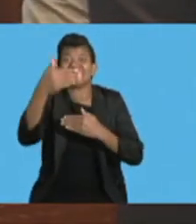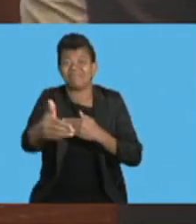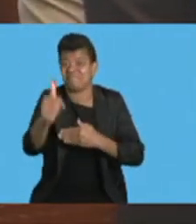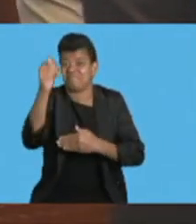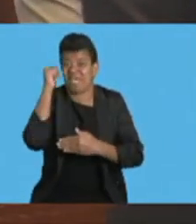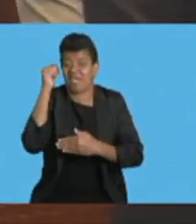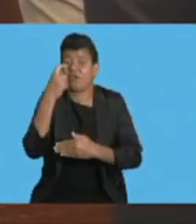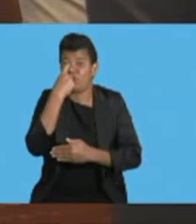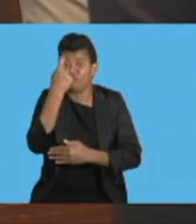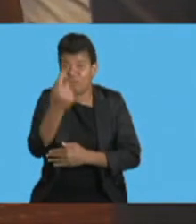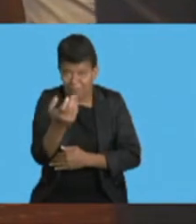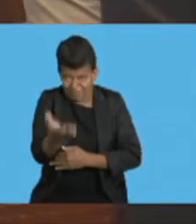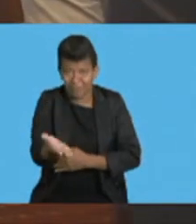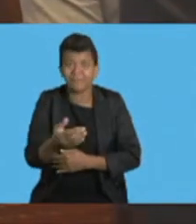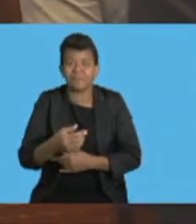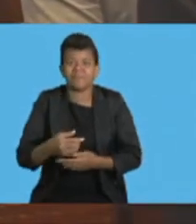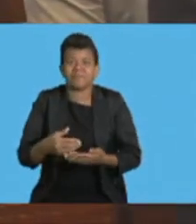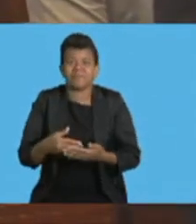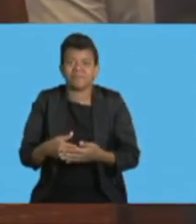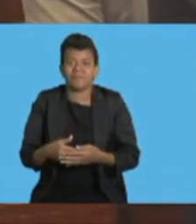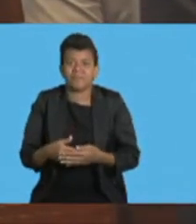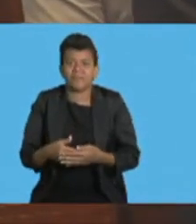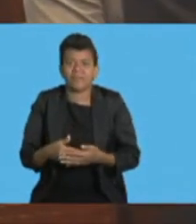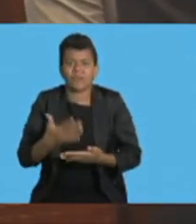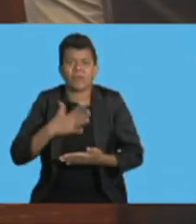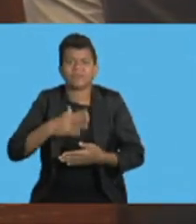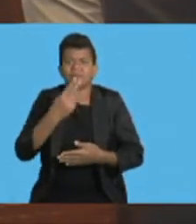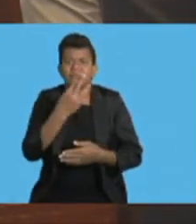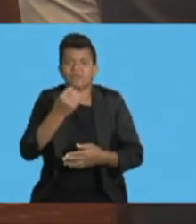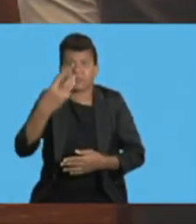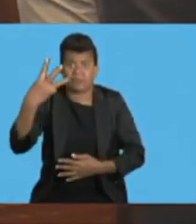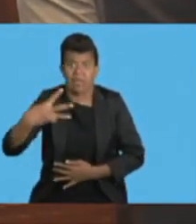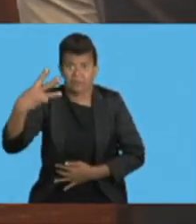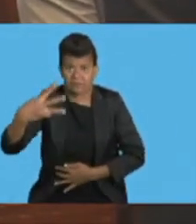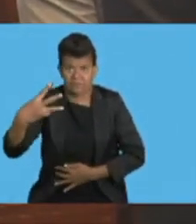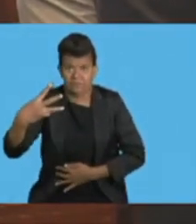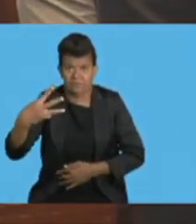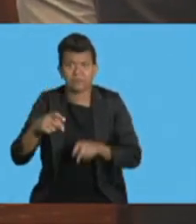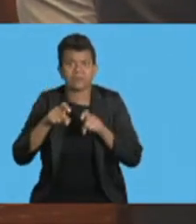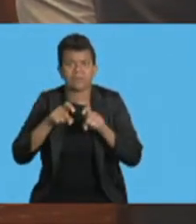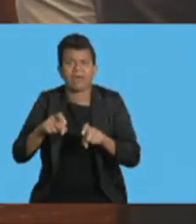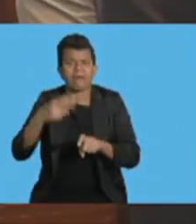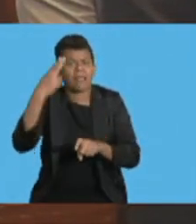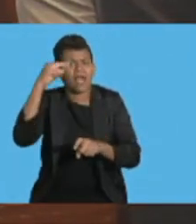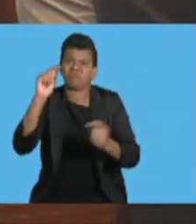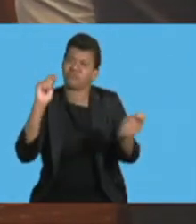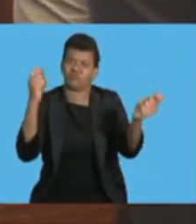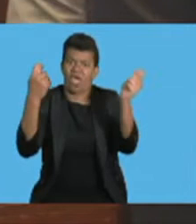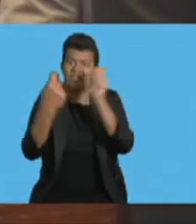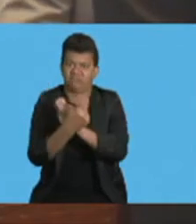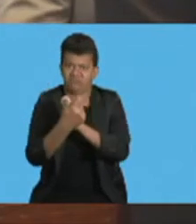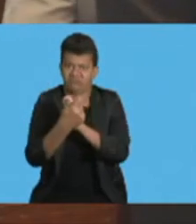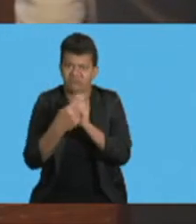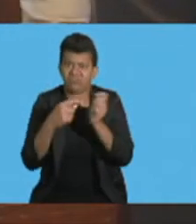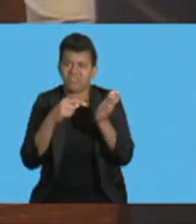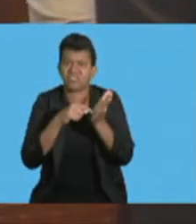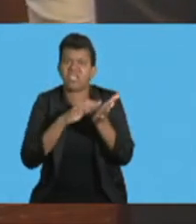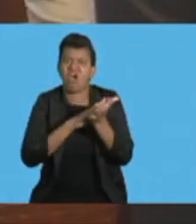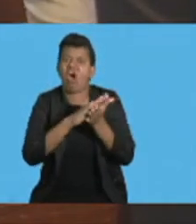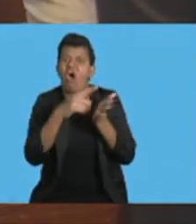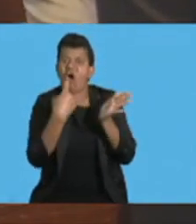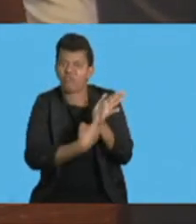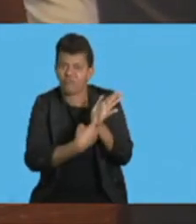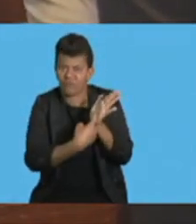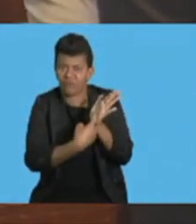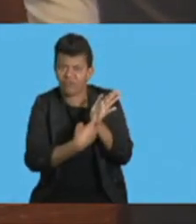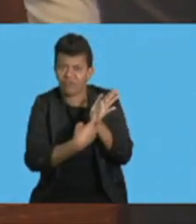its current site in 1913 and eventually renamed Thurston Gardens in 1976. Over the years, this land